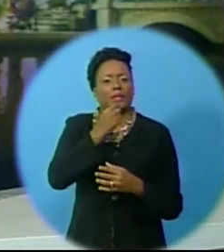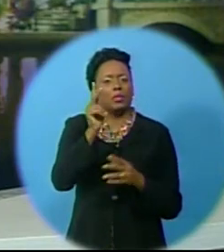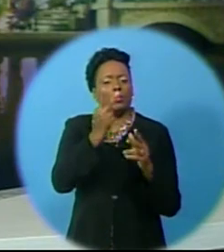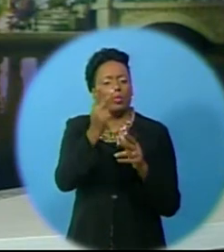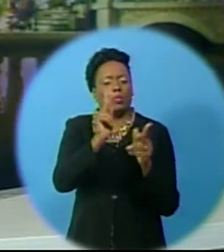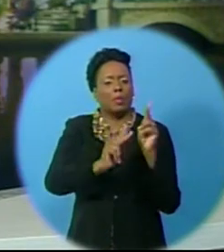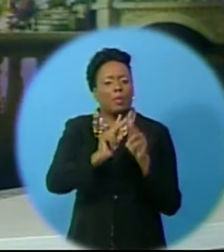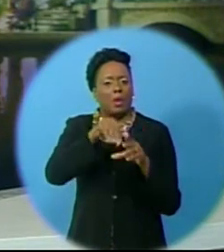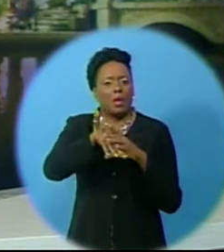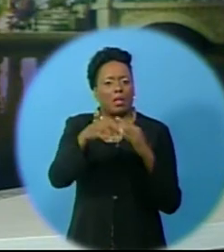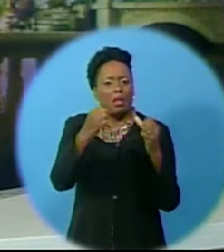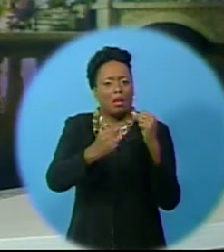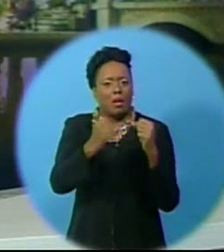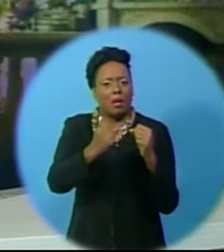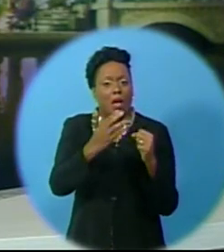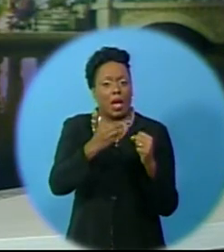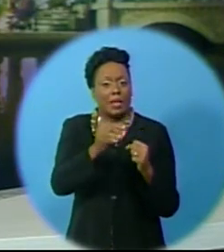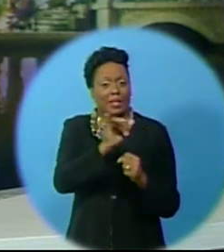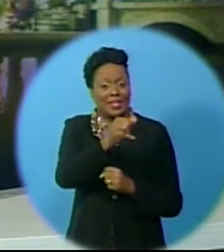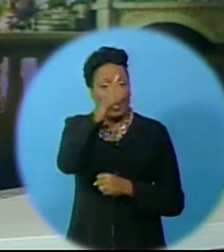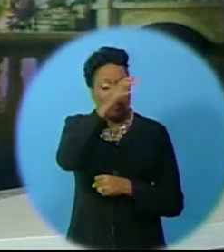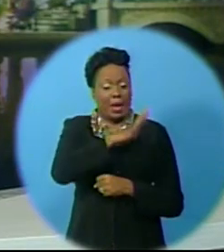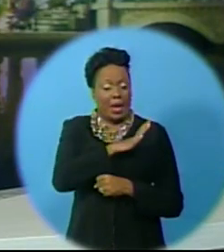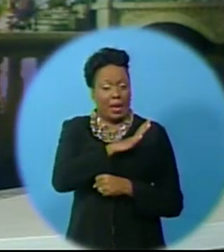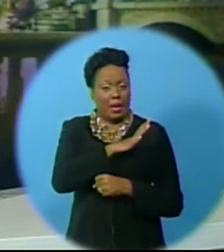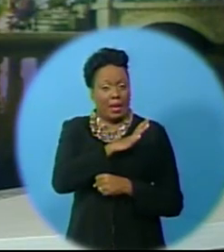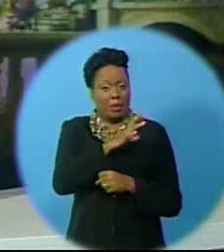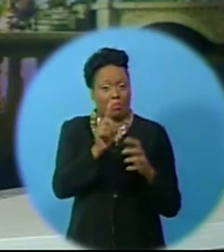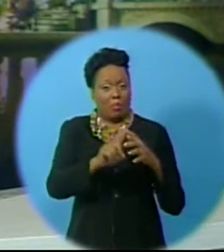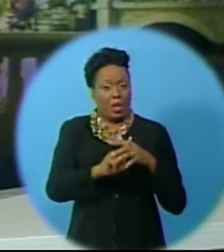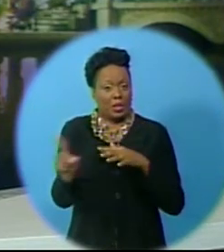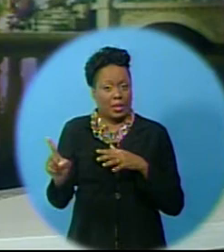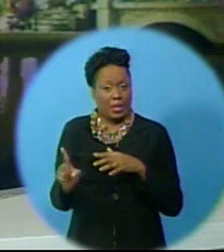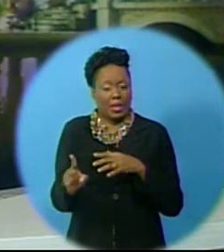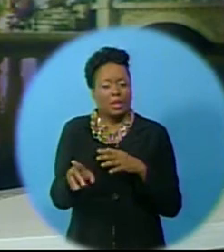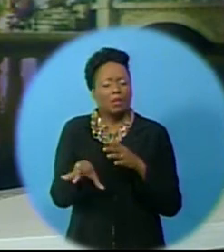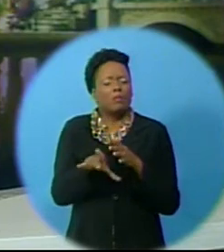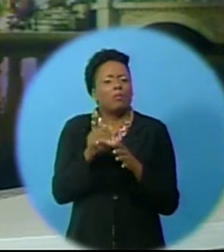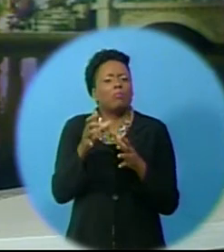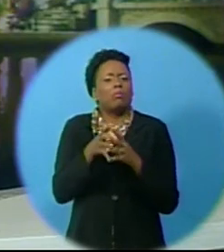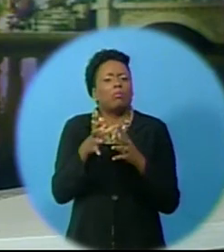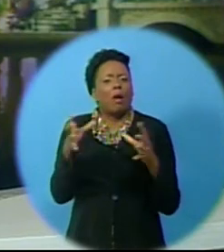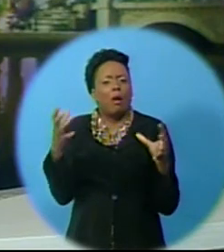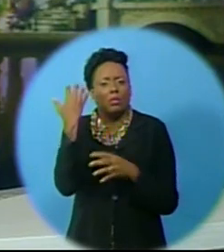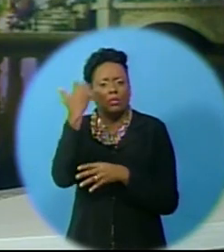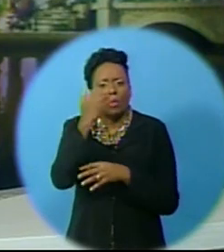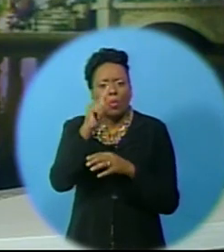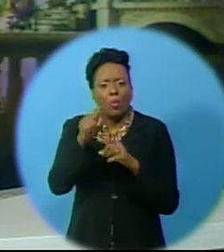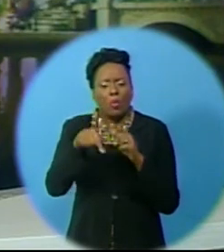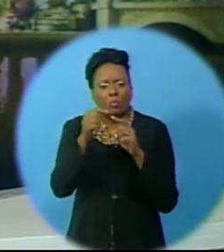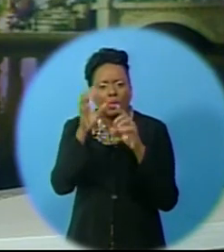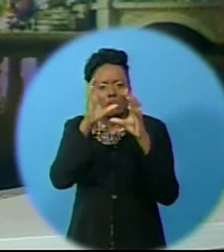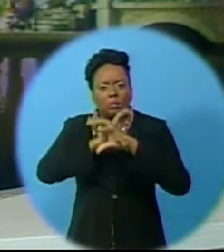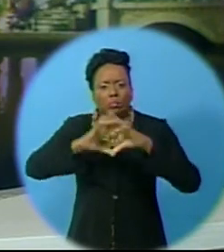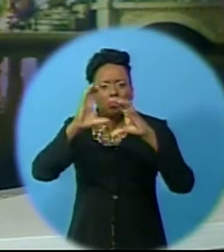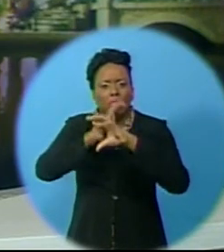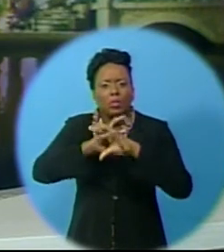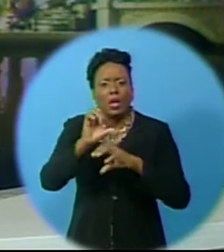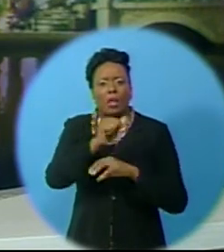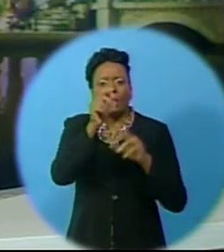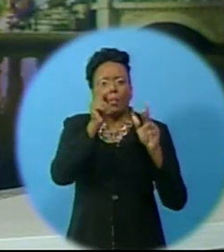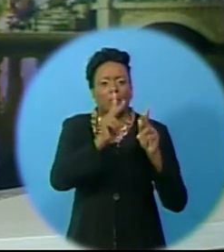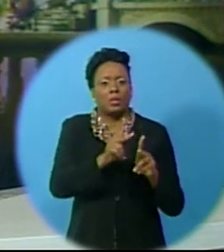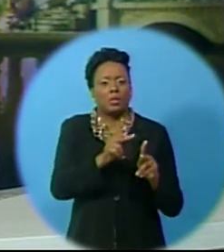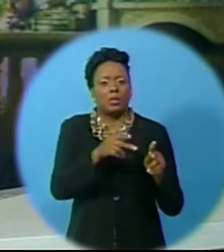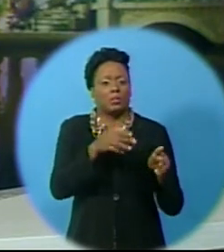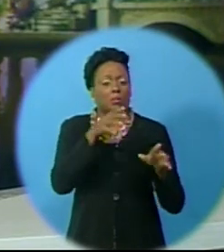including Grandison, who escaped. 7 pounds of cannabis were reportedly discovered during a search of the vehicle. The other occupant was arrested and